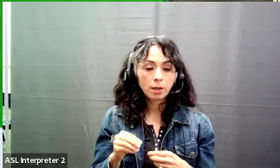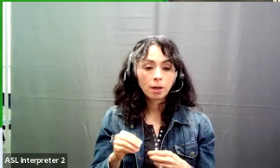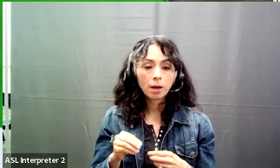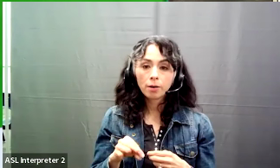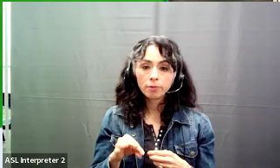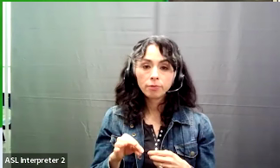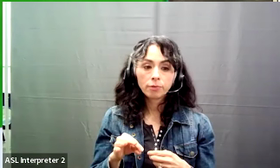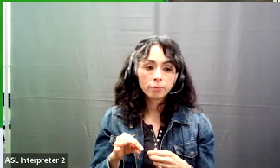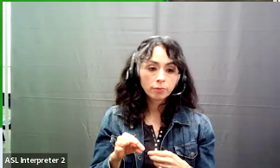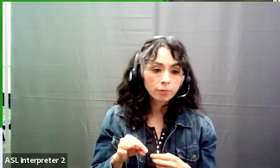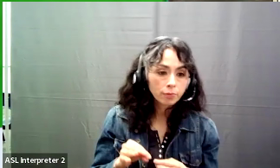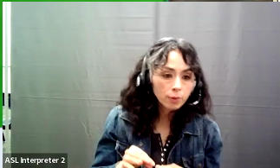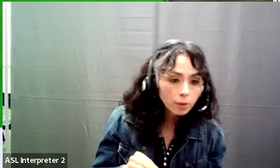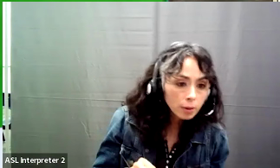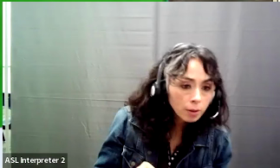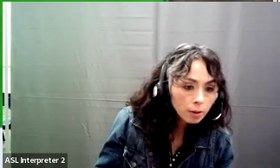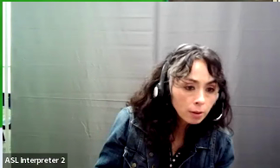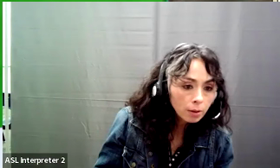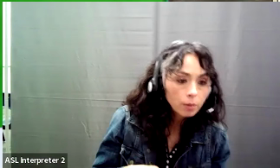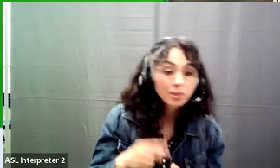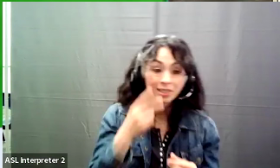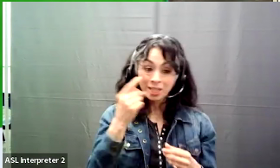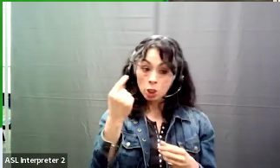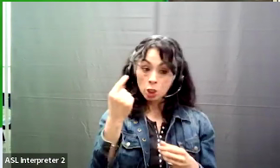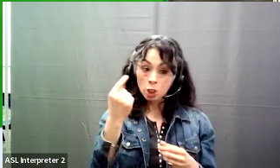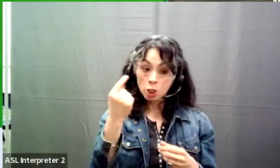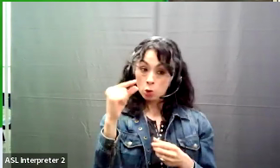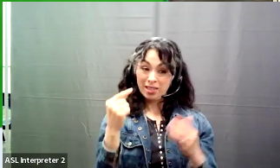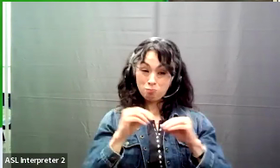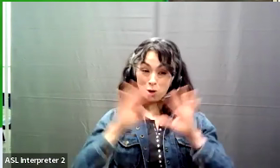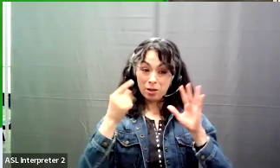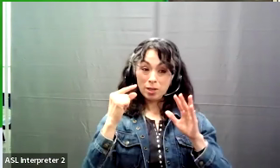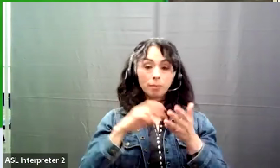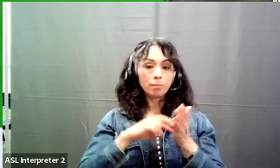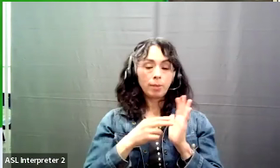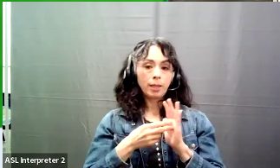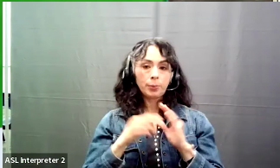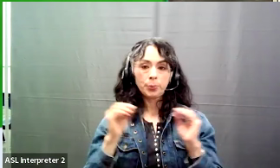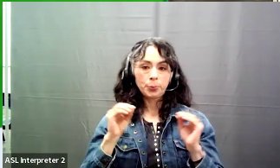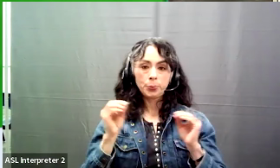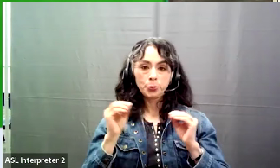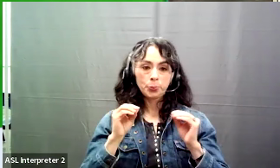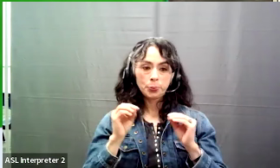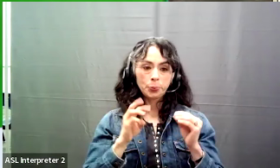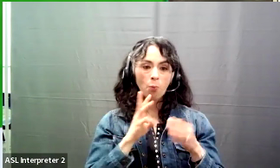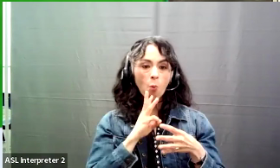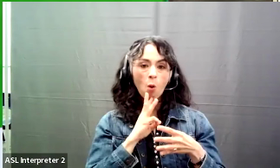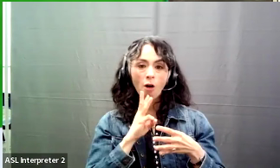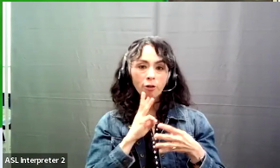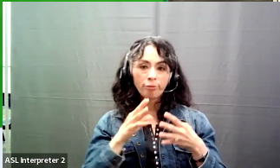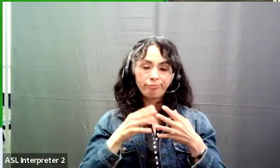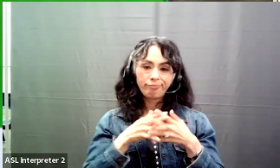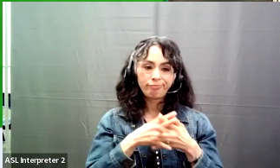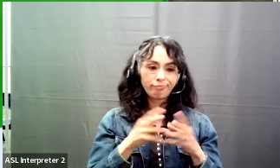of hydric soil. For example, if we have a very intense green, means that there is no hydric soil. The one that is a